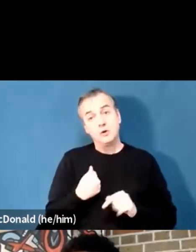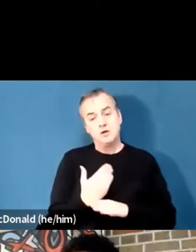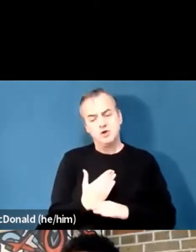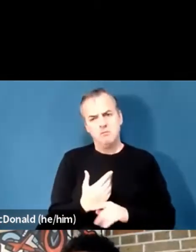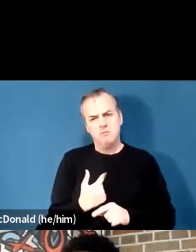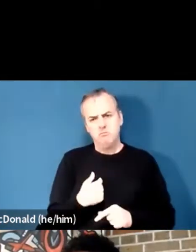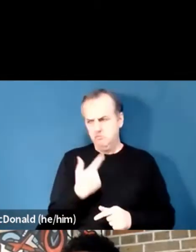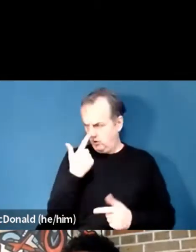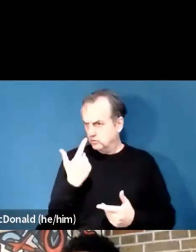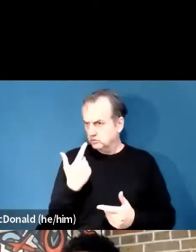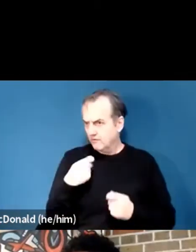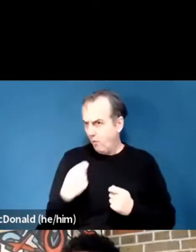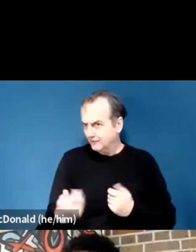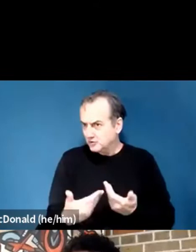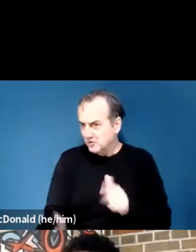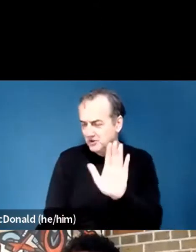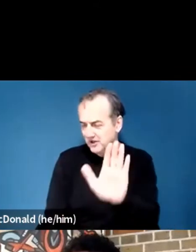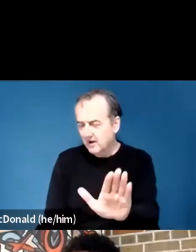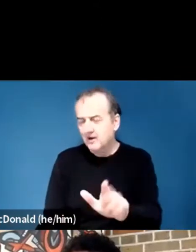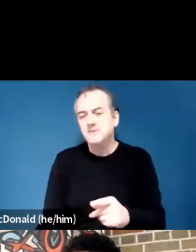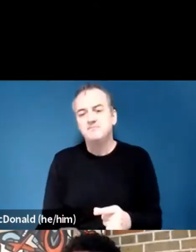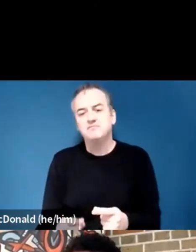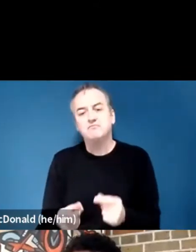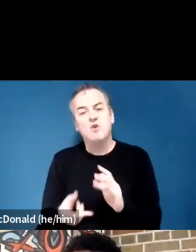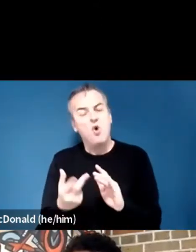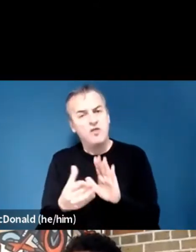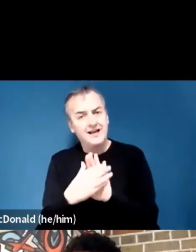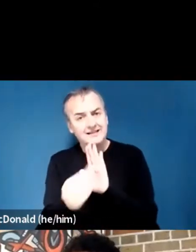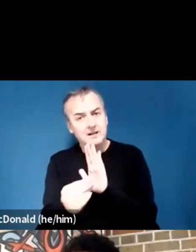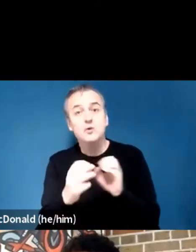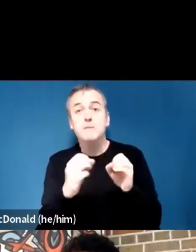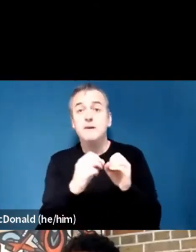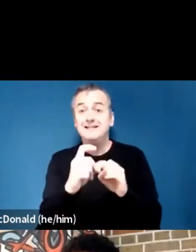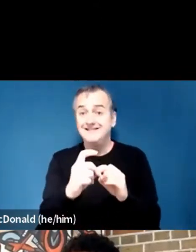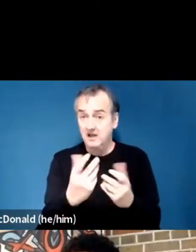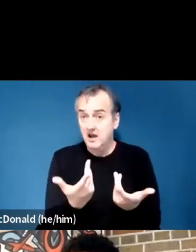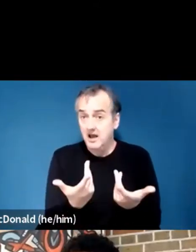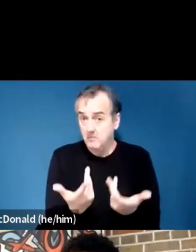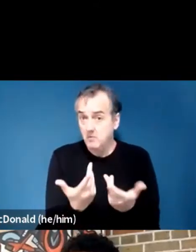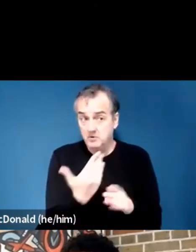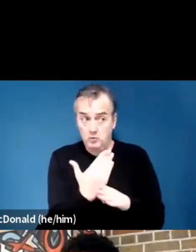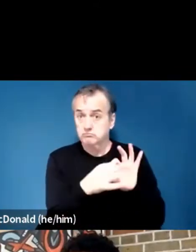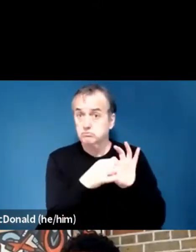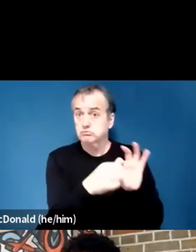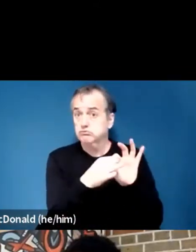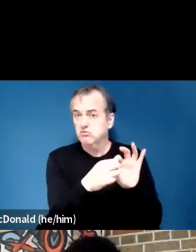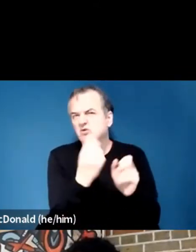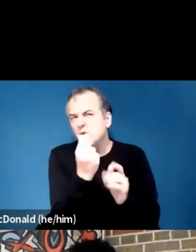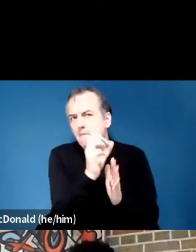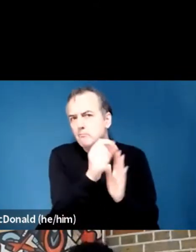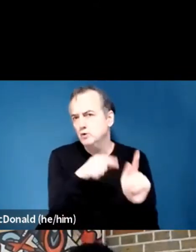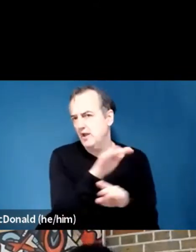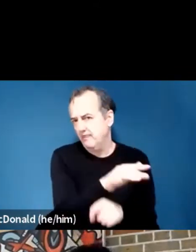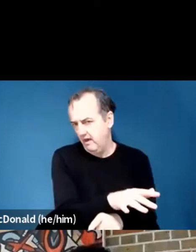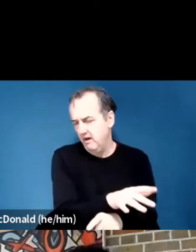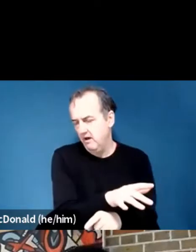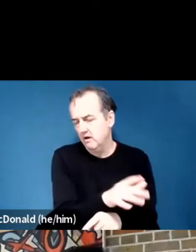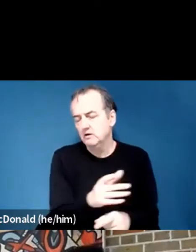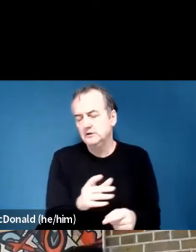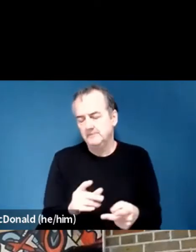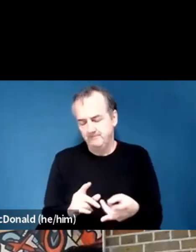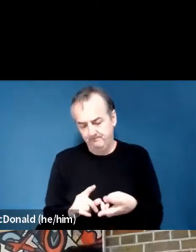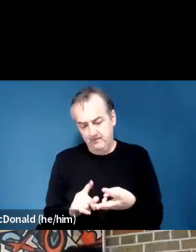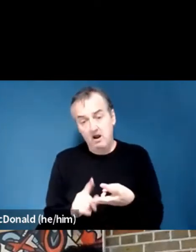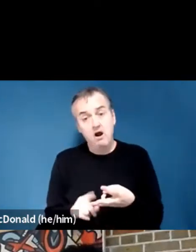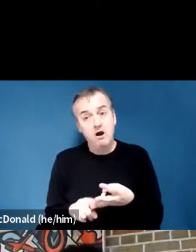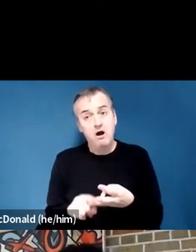don't know how long I'm about to speak, but, and I've done other stuff with BBC. I'm working with BBC as well at the moment on a couple of projects. And